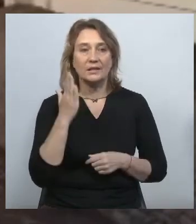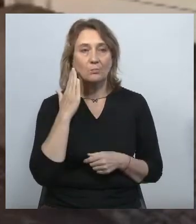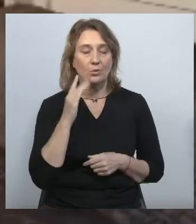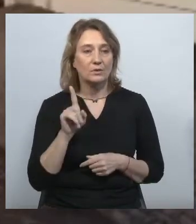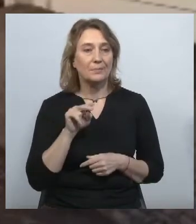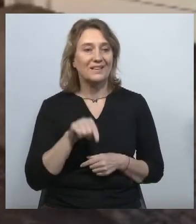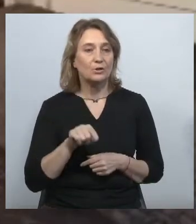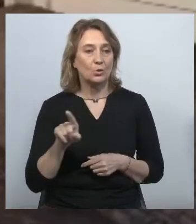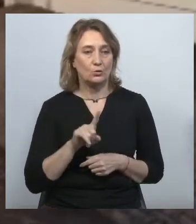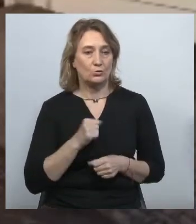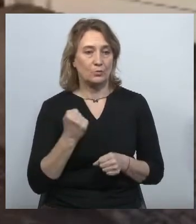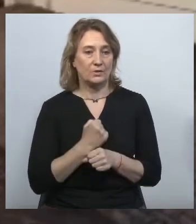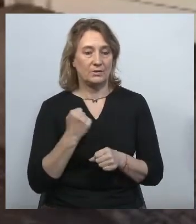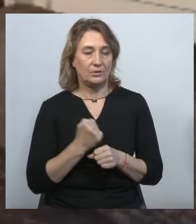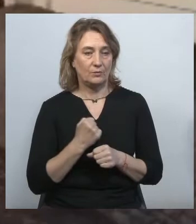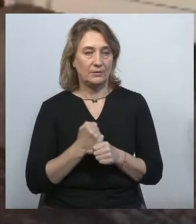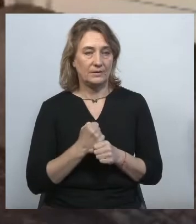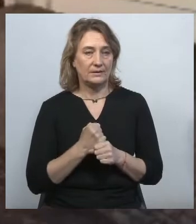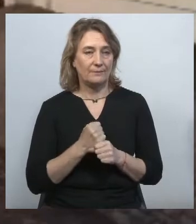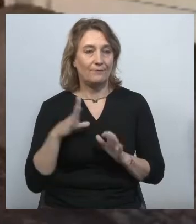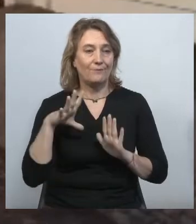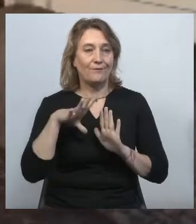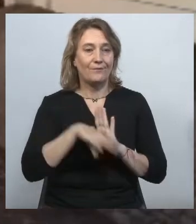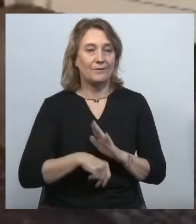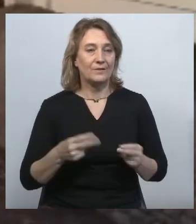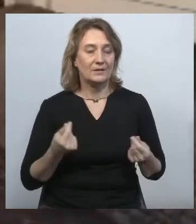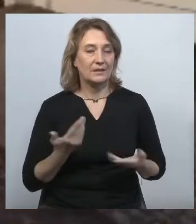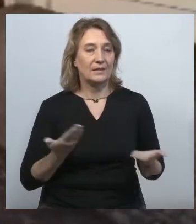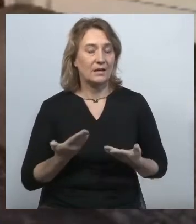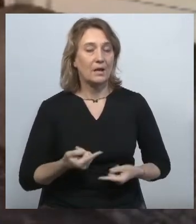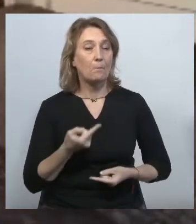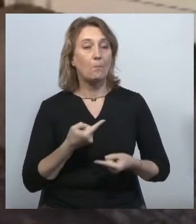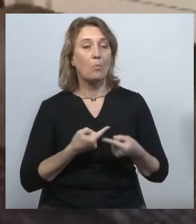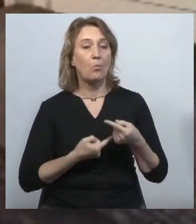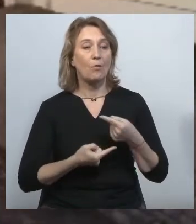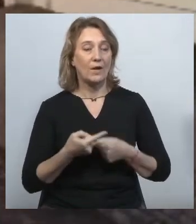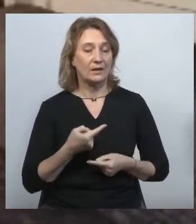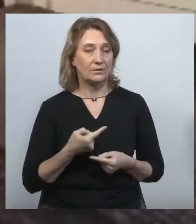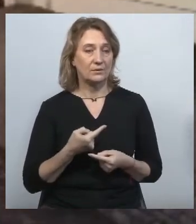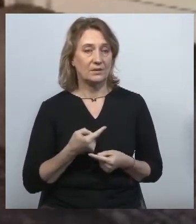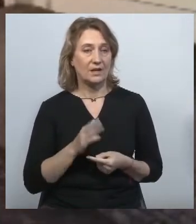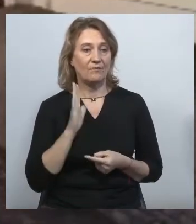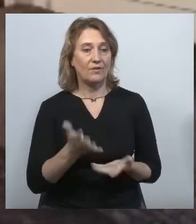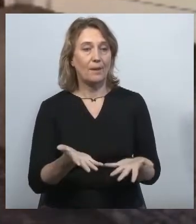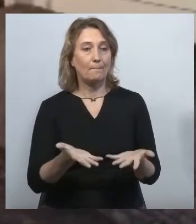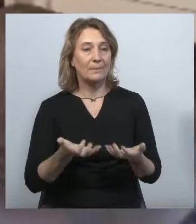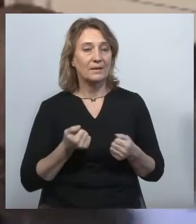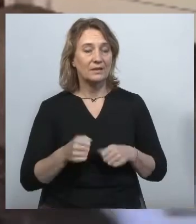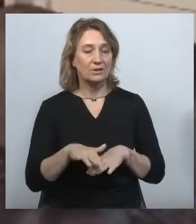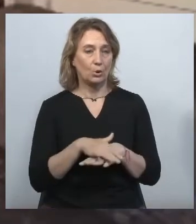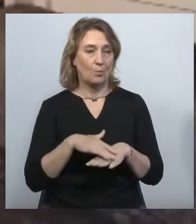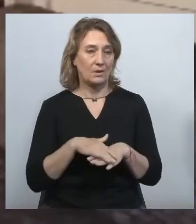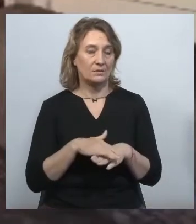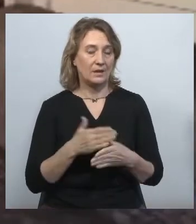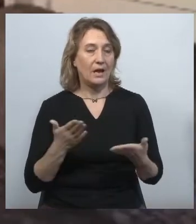investment, it pays off in terms of public trust, public acceptance. The second biggest problem is not